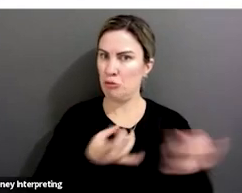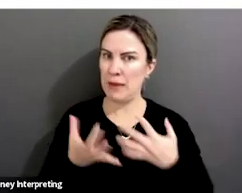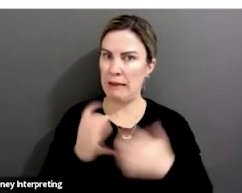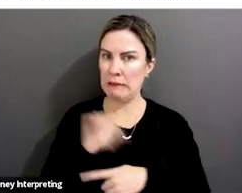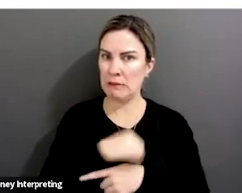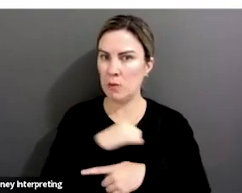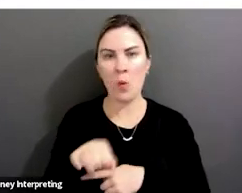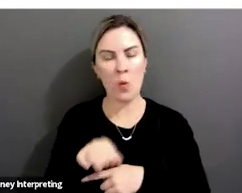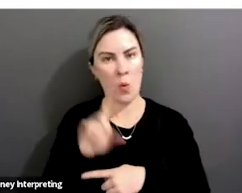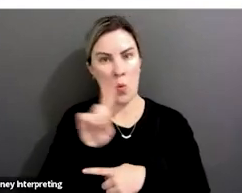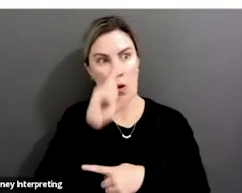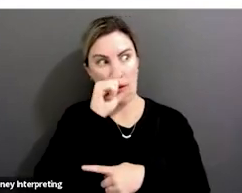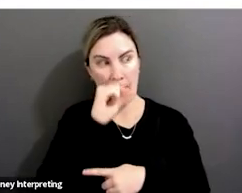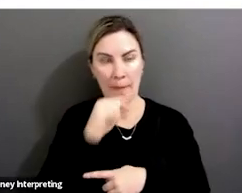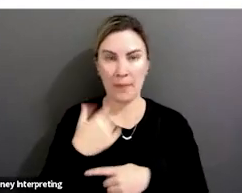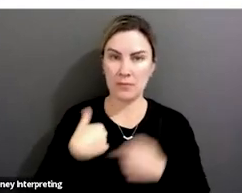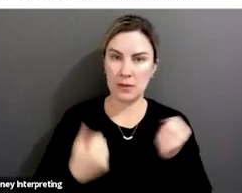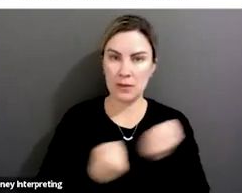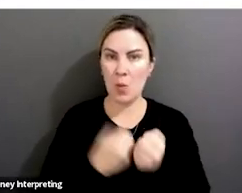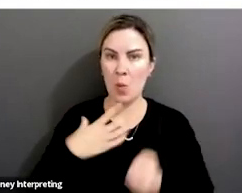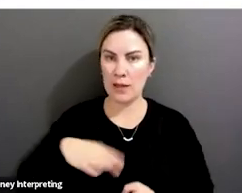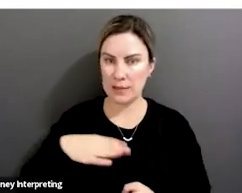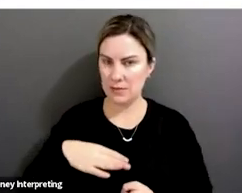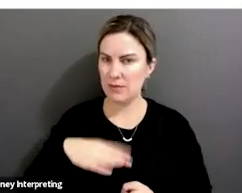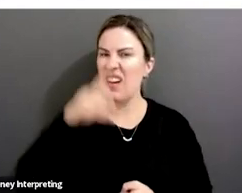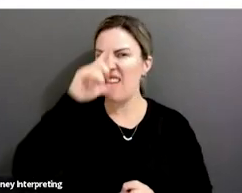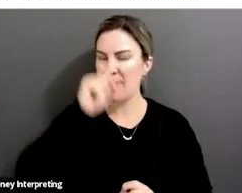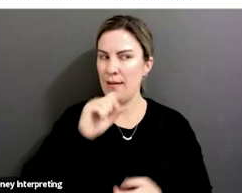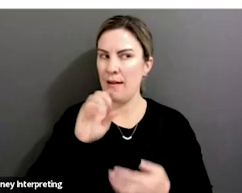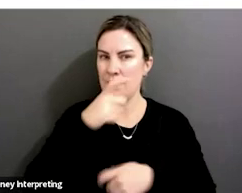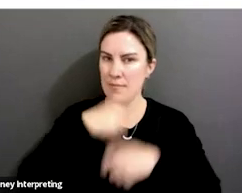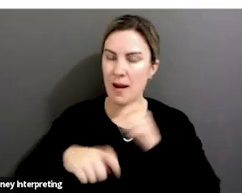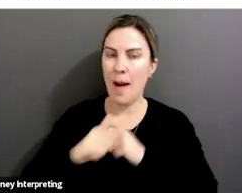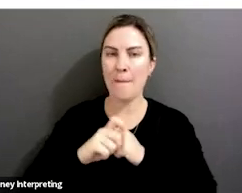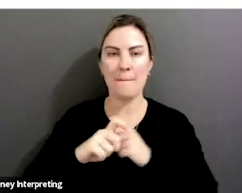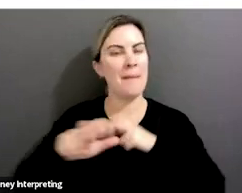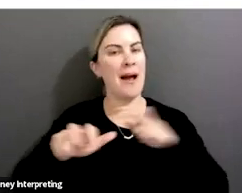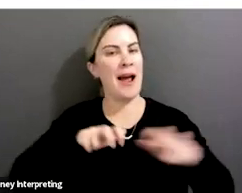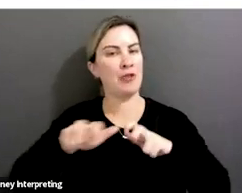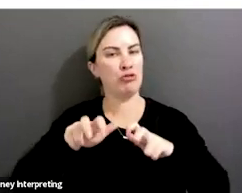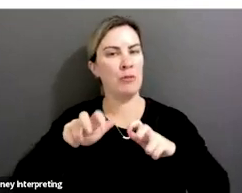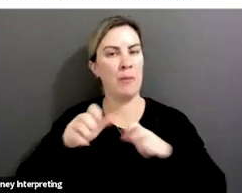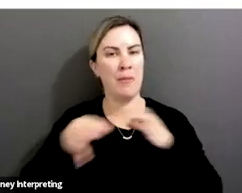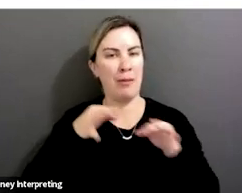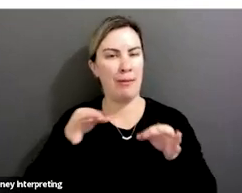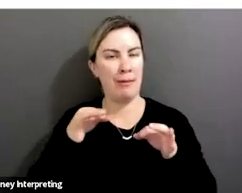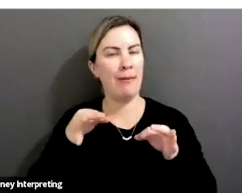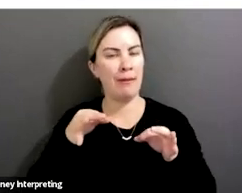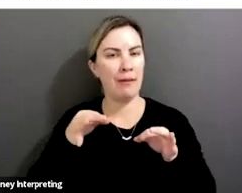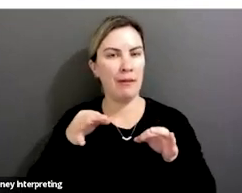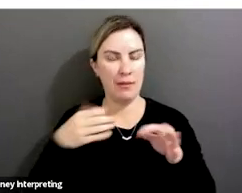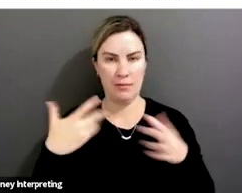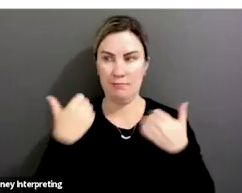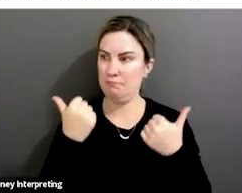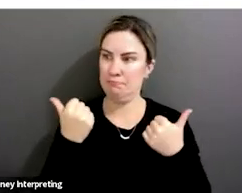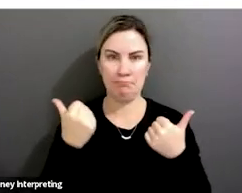support needs. And they can translate that into an actionable plan that works for them and that is